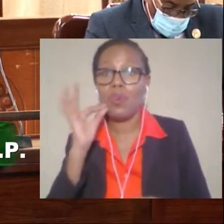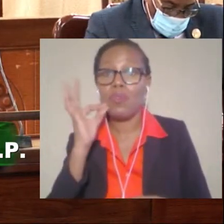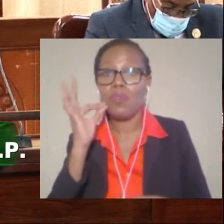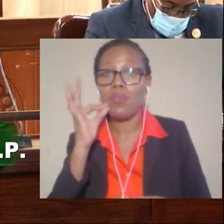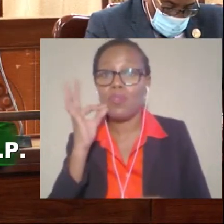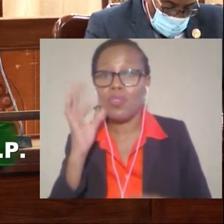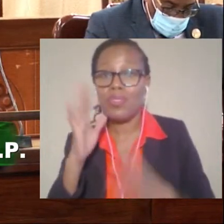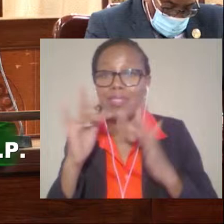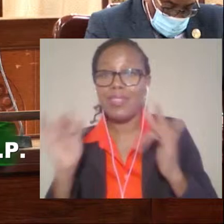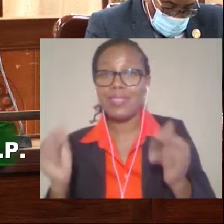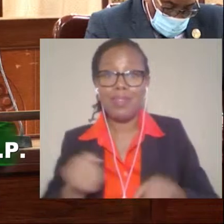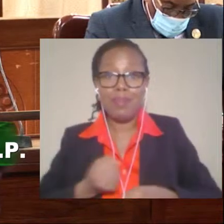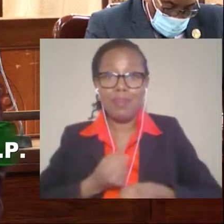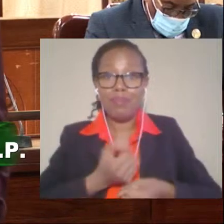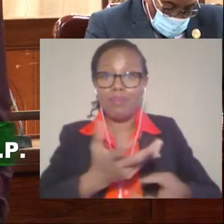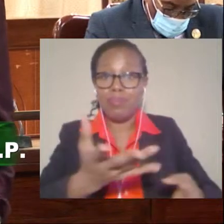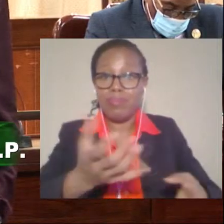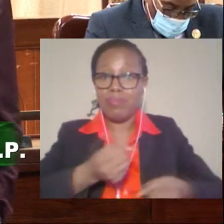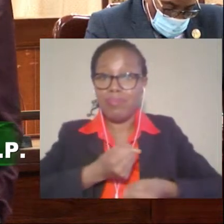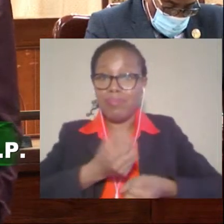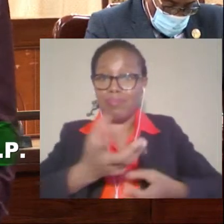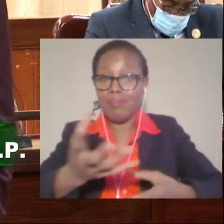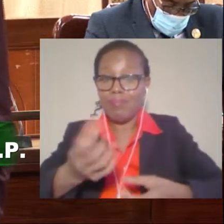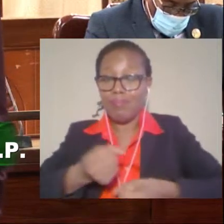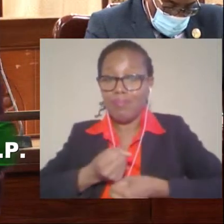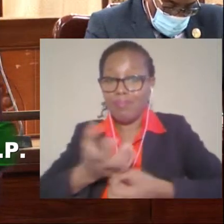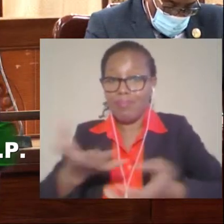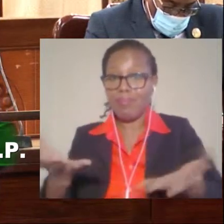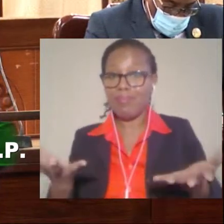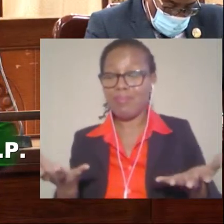We've now discovered as well, after 3 years, Mr. Speaker,